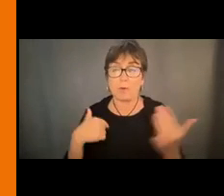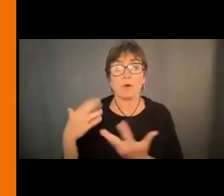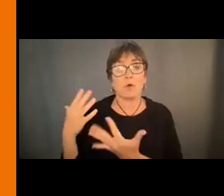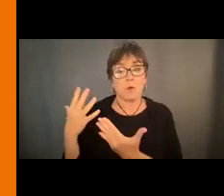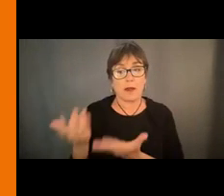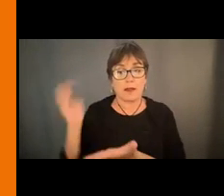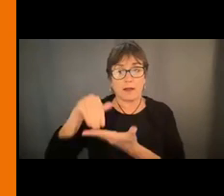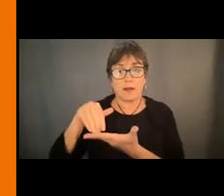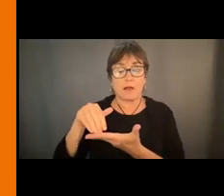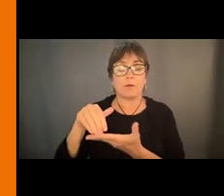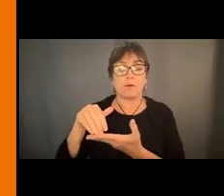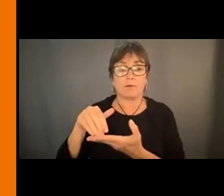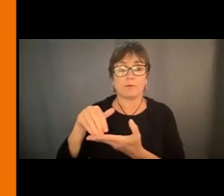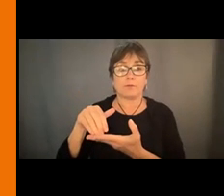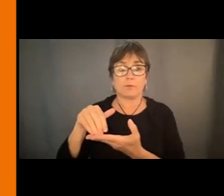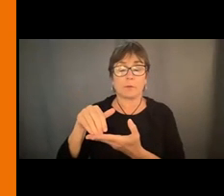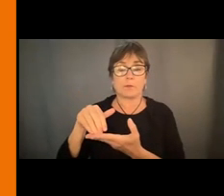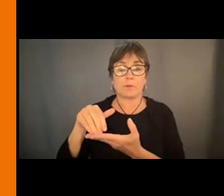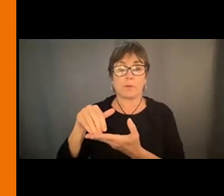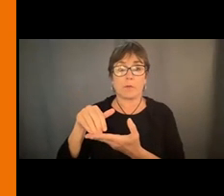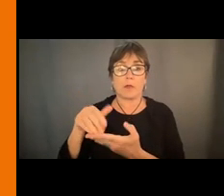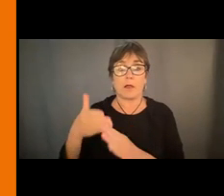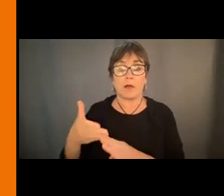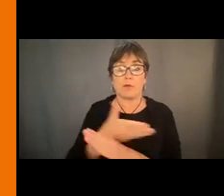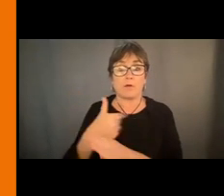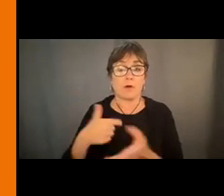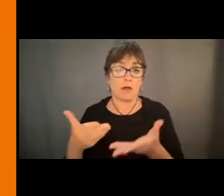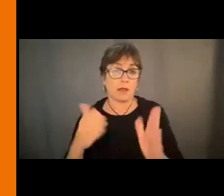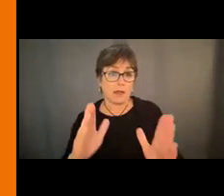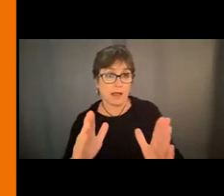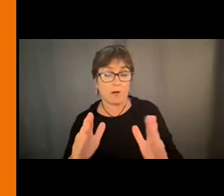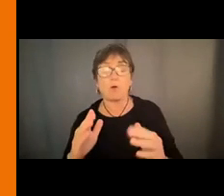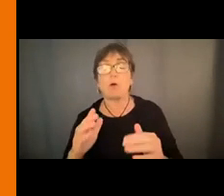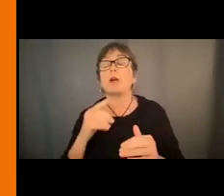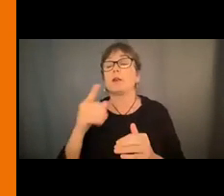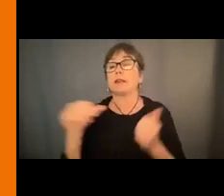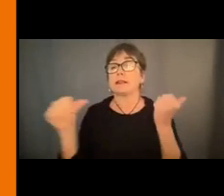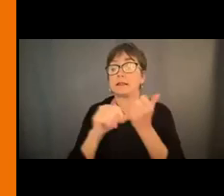turn it over to my assistant director for Reyes, Miriam.